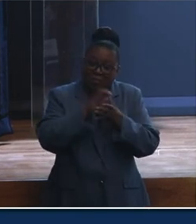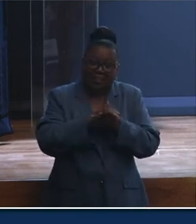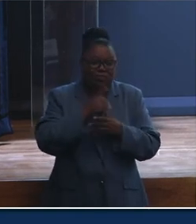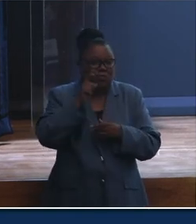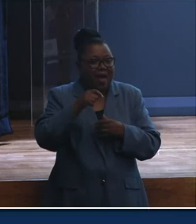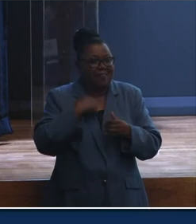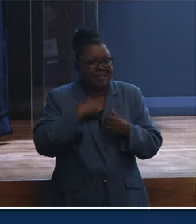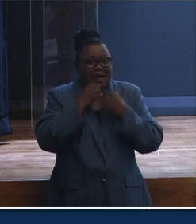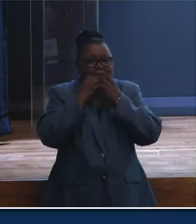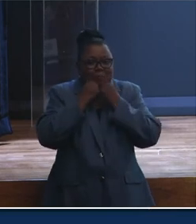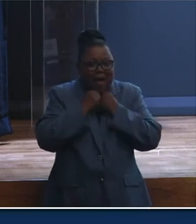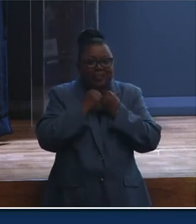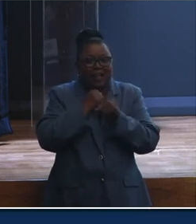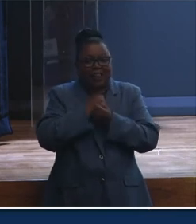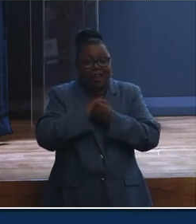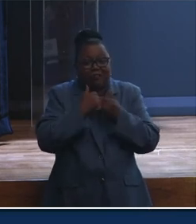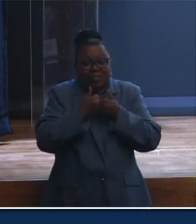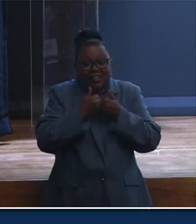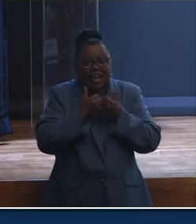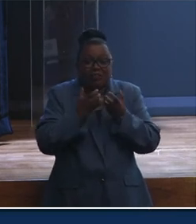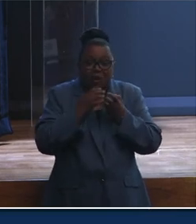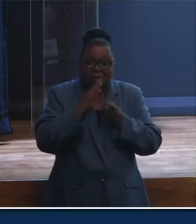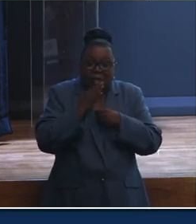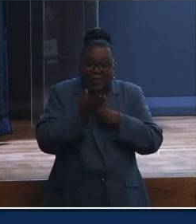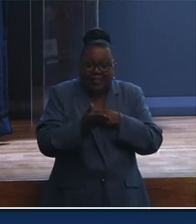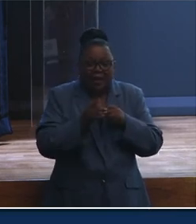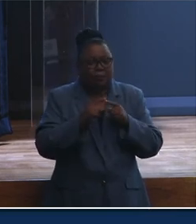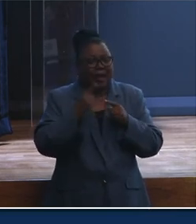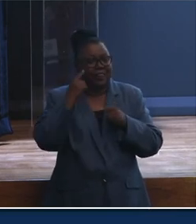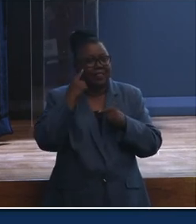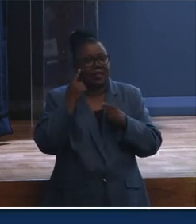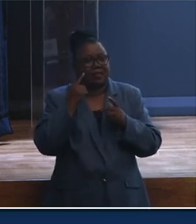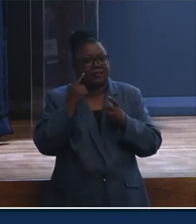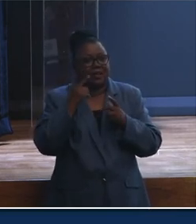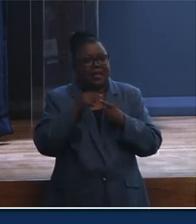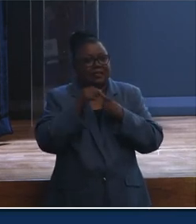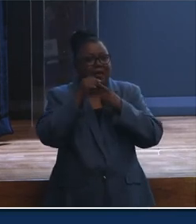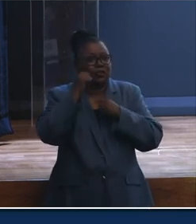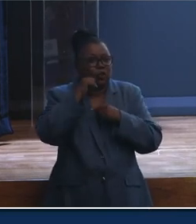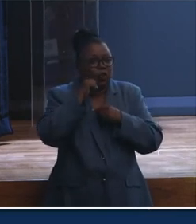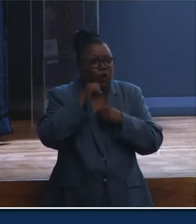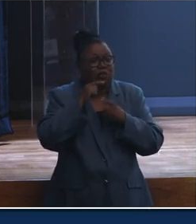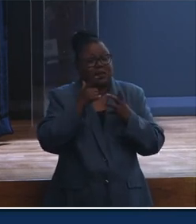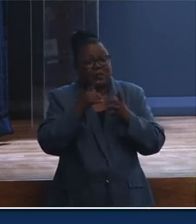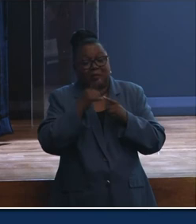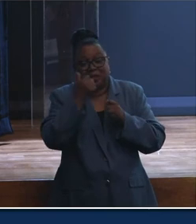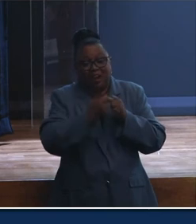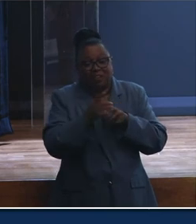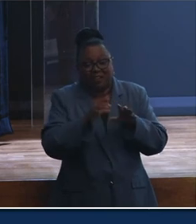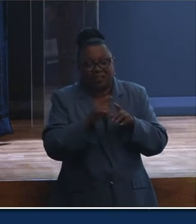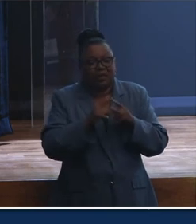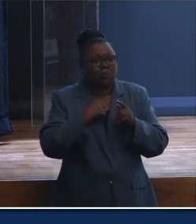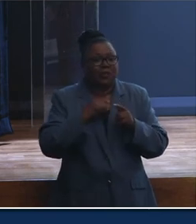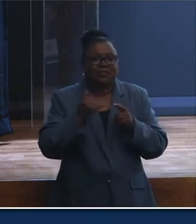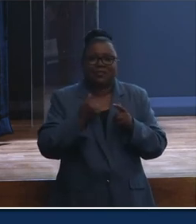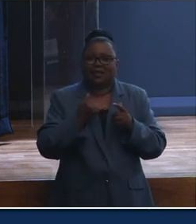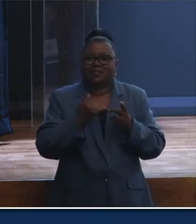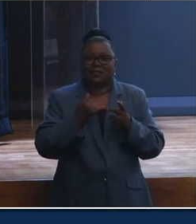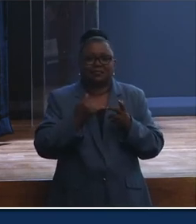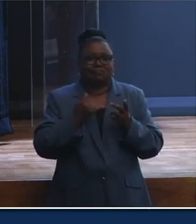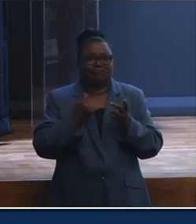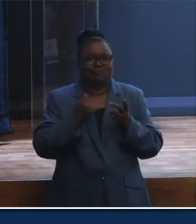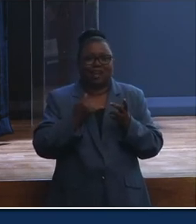you have that passion and that love for the game and you want to be there. But I think it's, especially girls, and maybe everybody does this, but we just